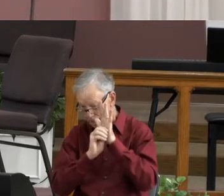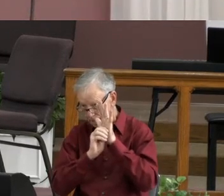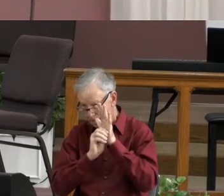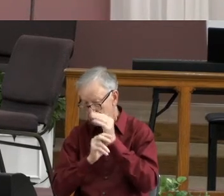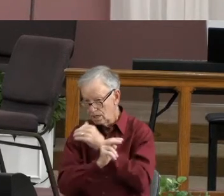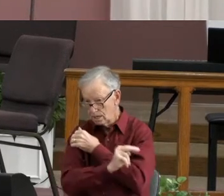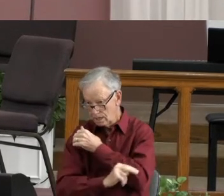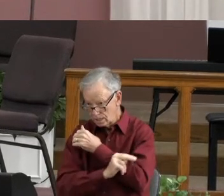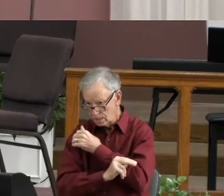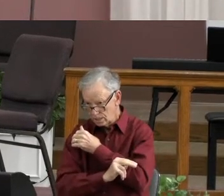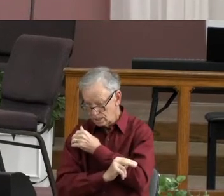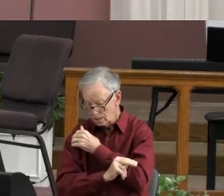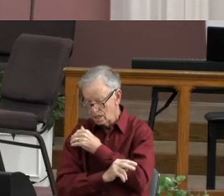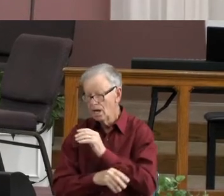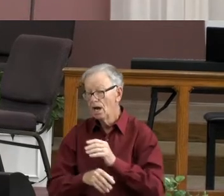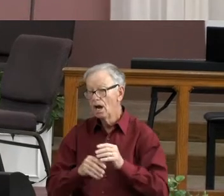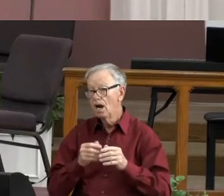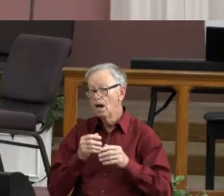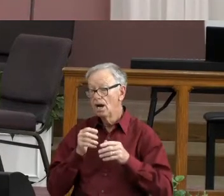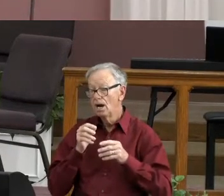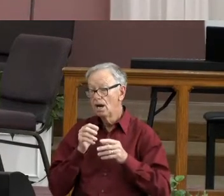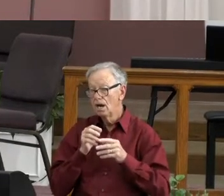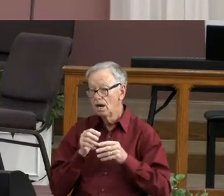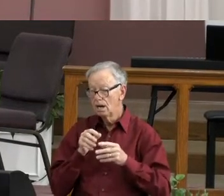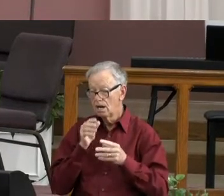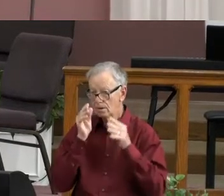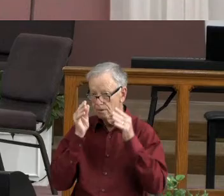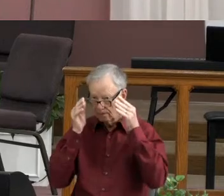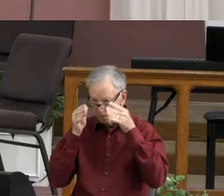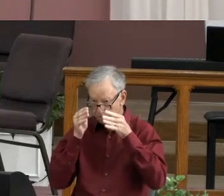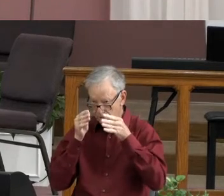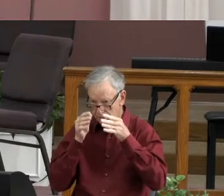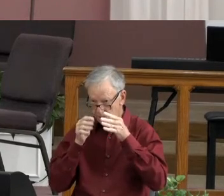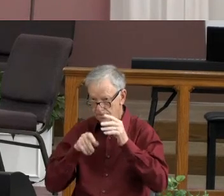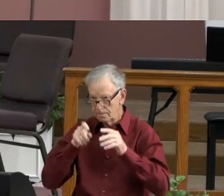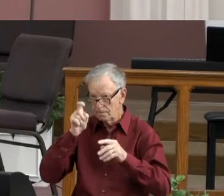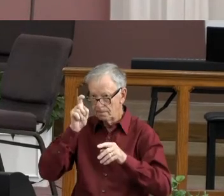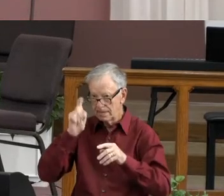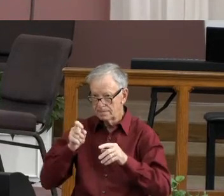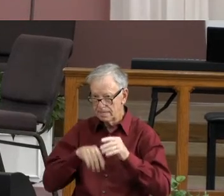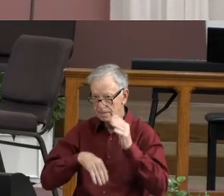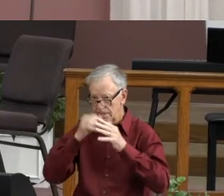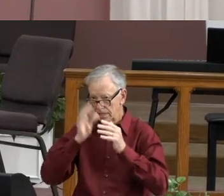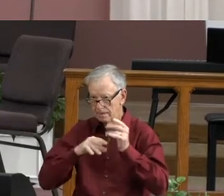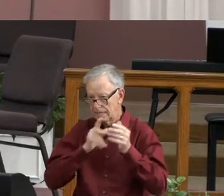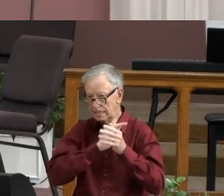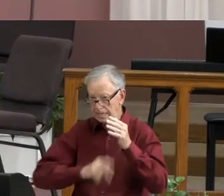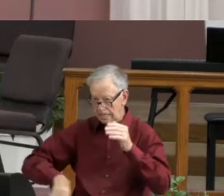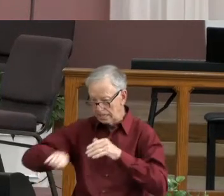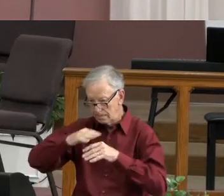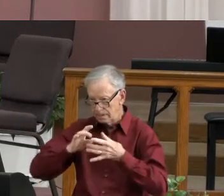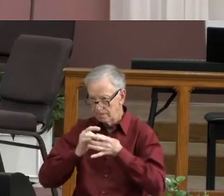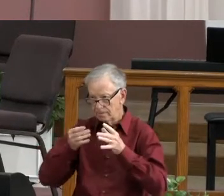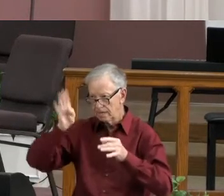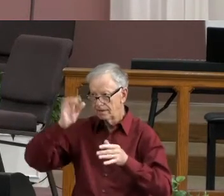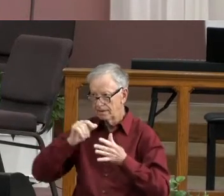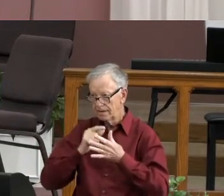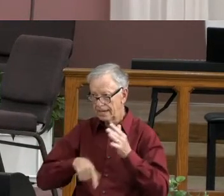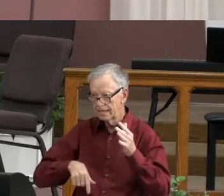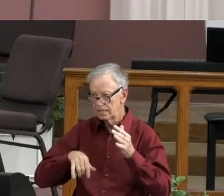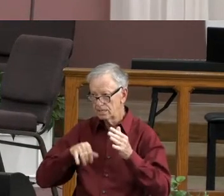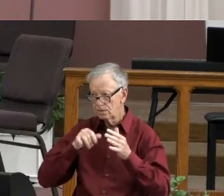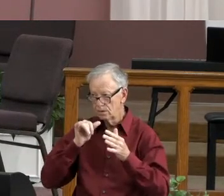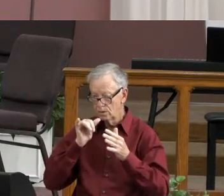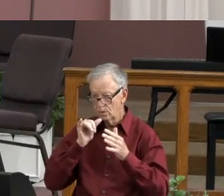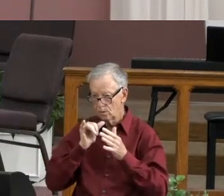primary consideration must be the building of the kingdom of God. That's what we're here to be about. That's